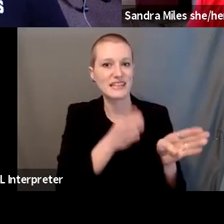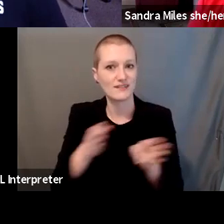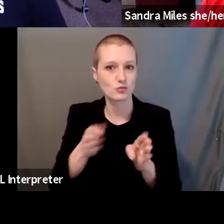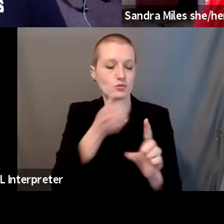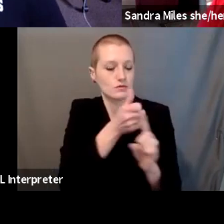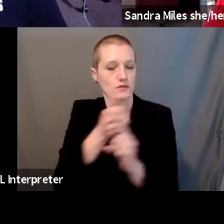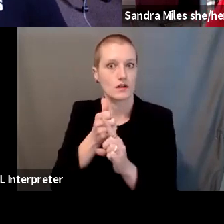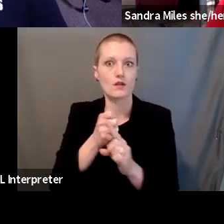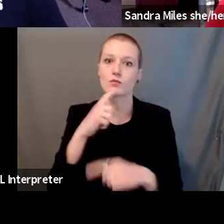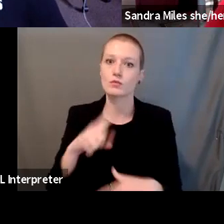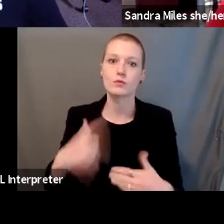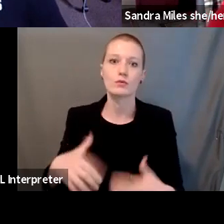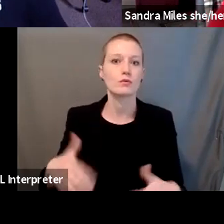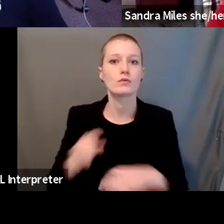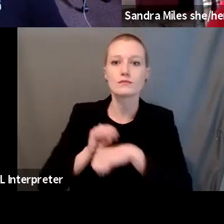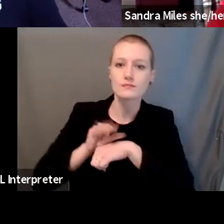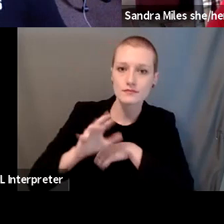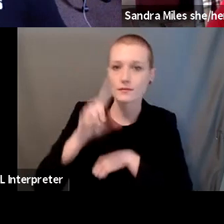history?